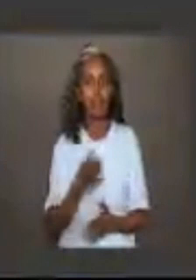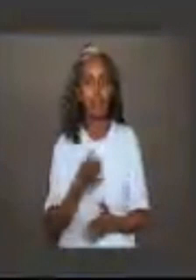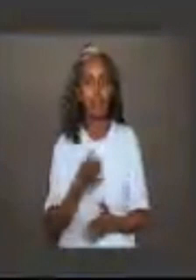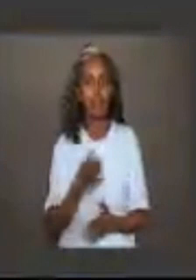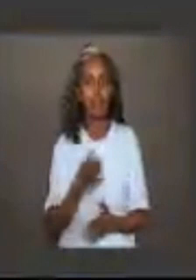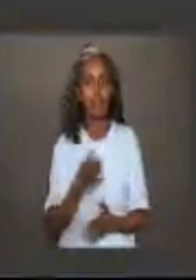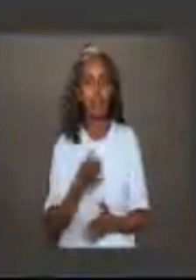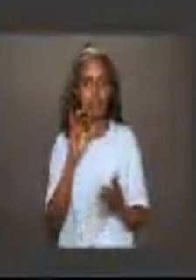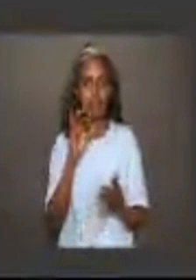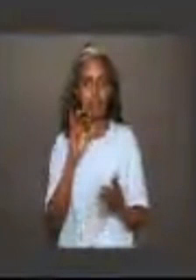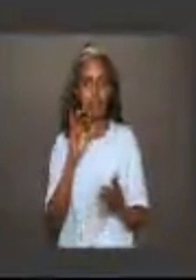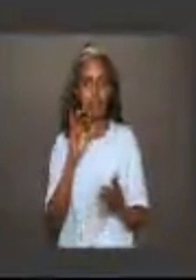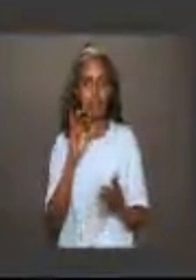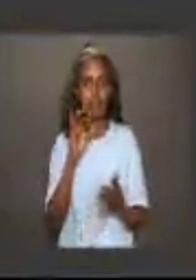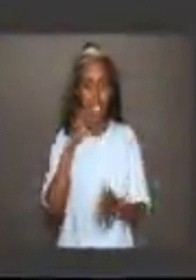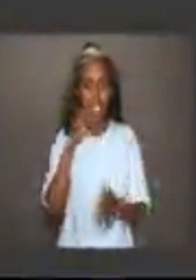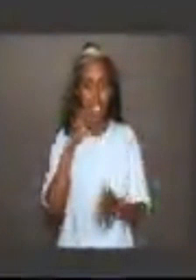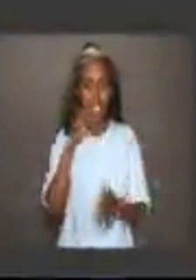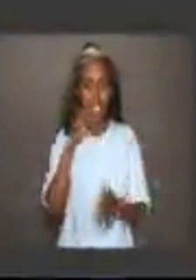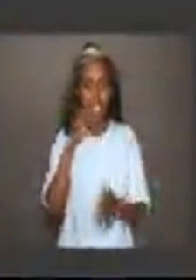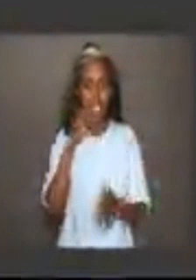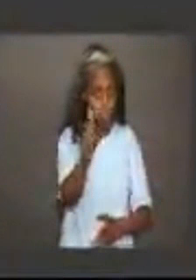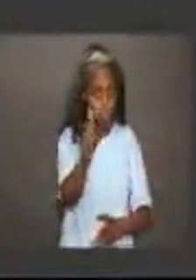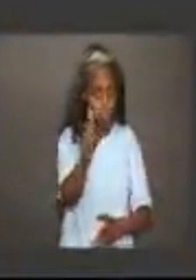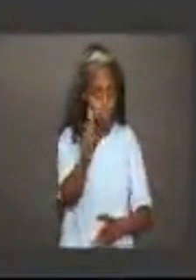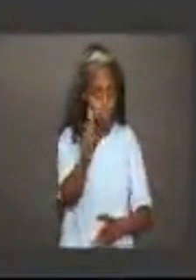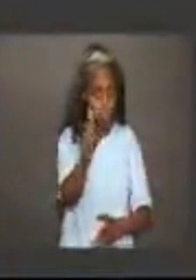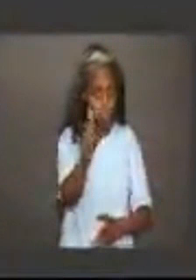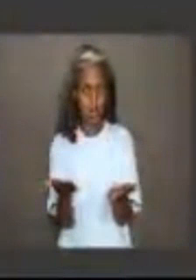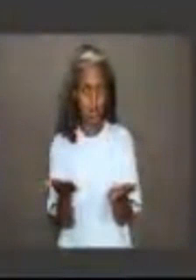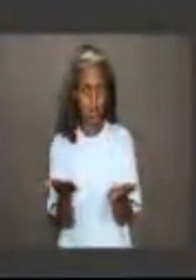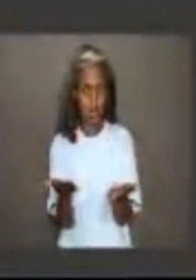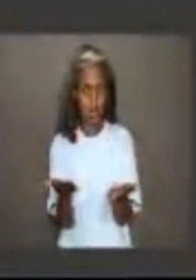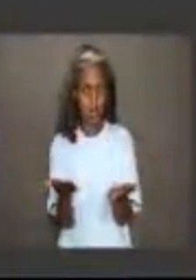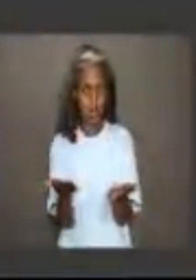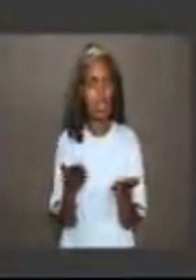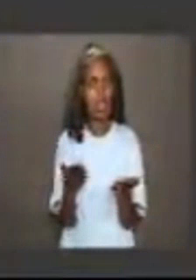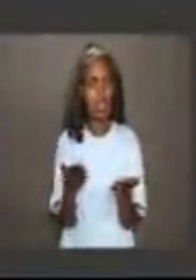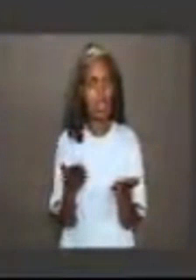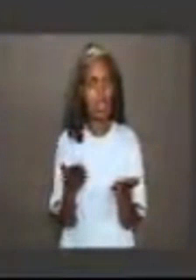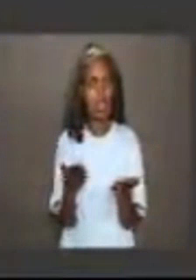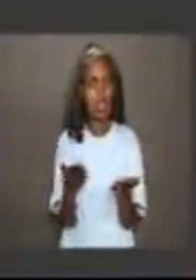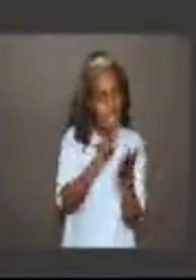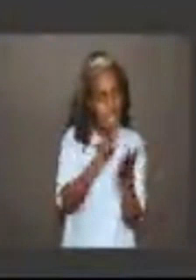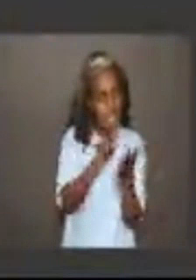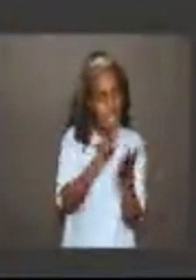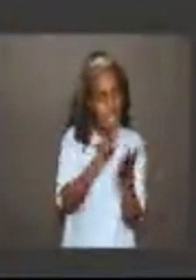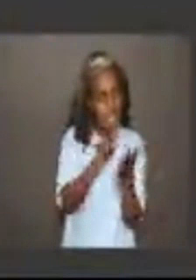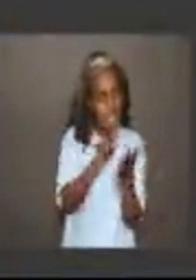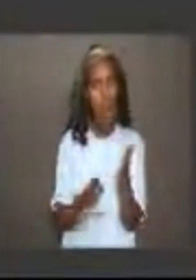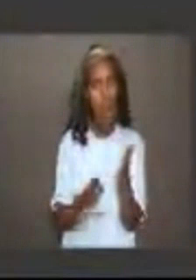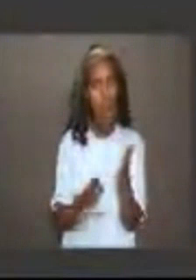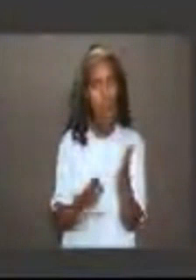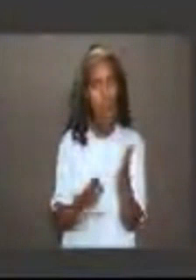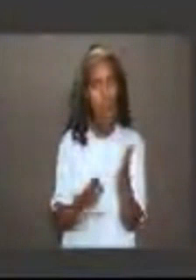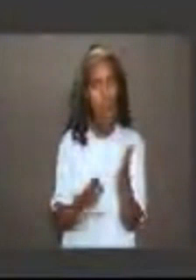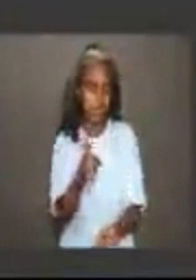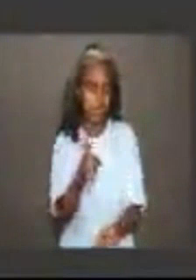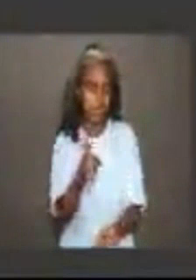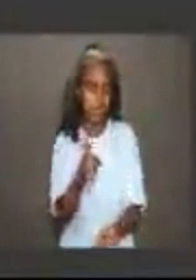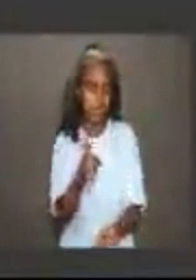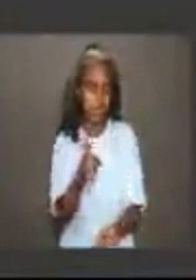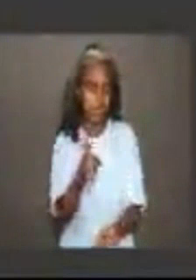Page 4 of your textbook has a list of rules that can help you determine